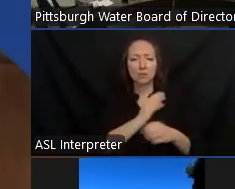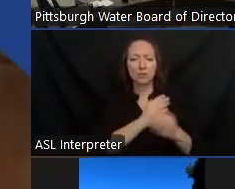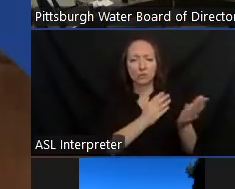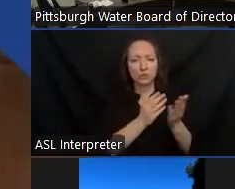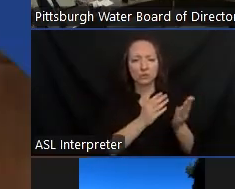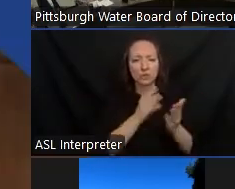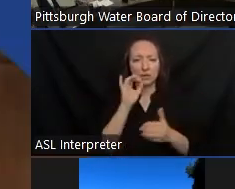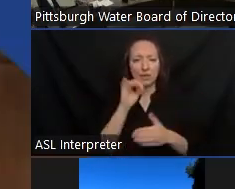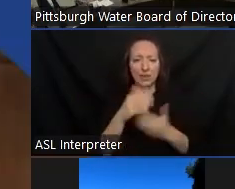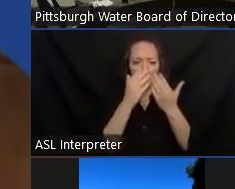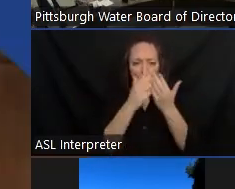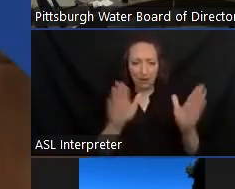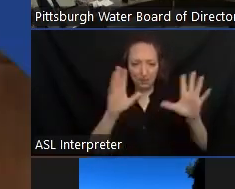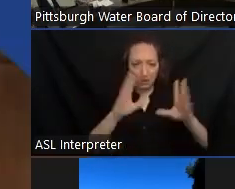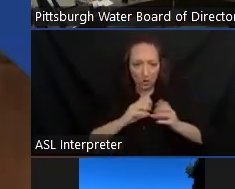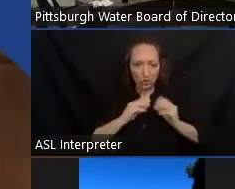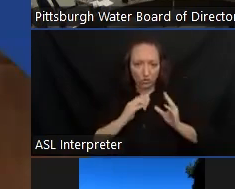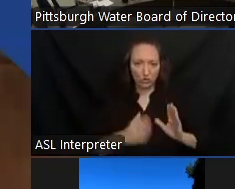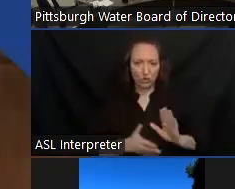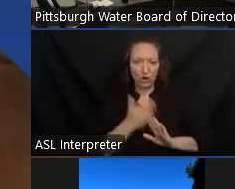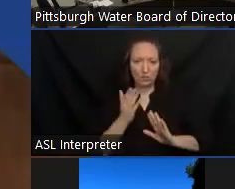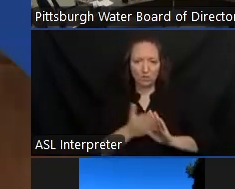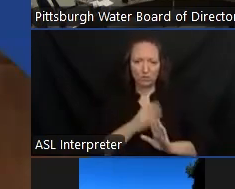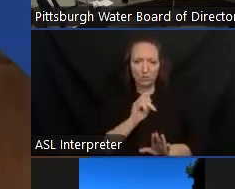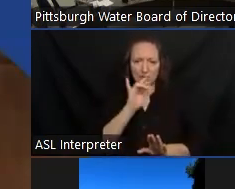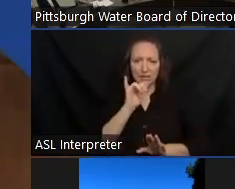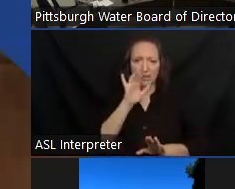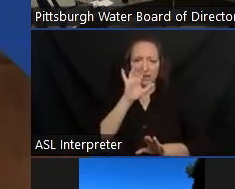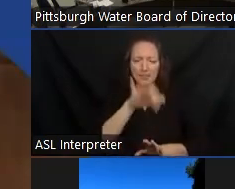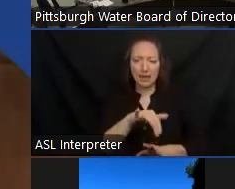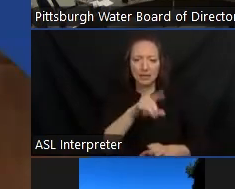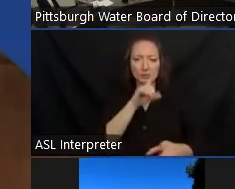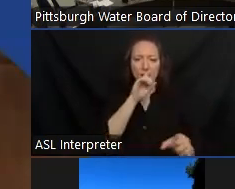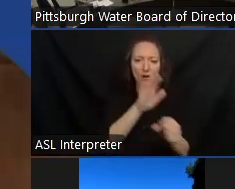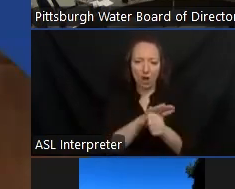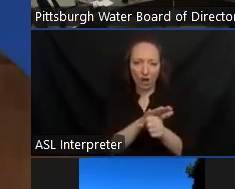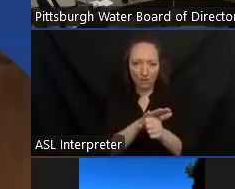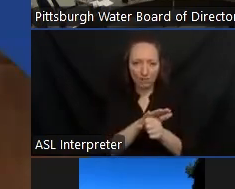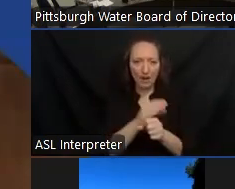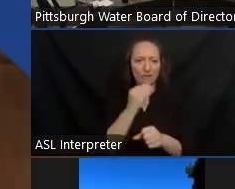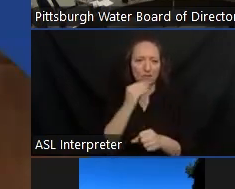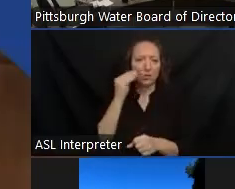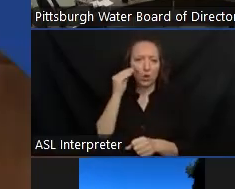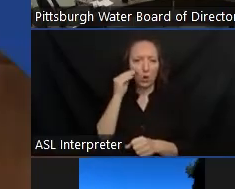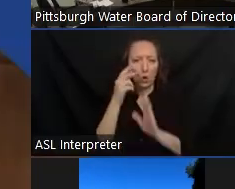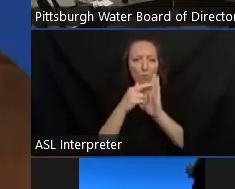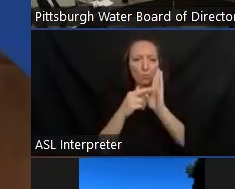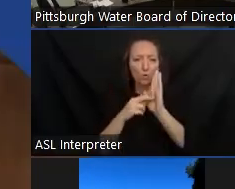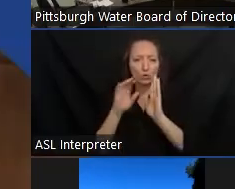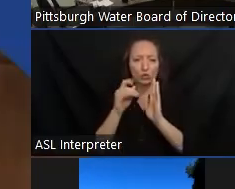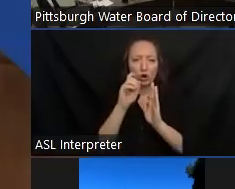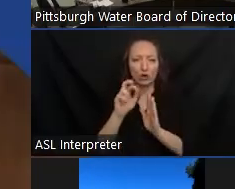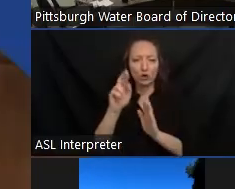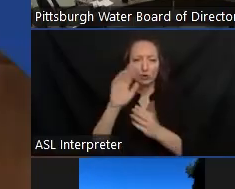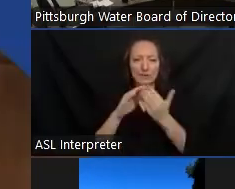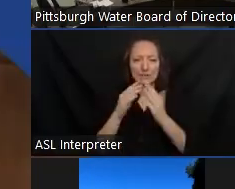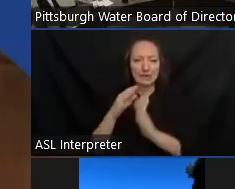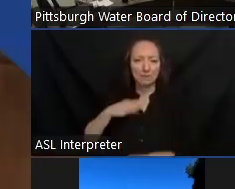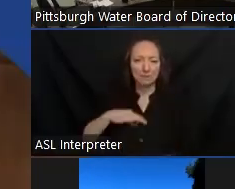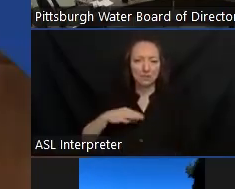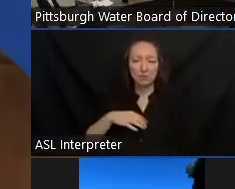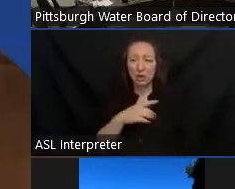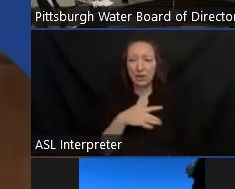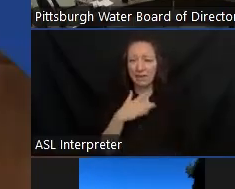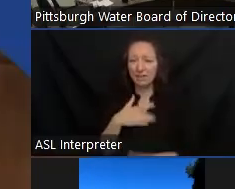the utility has been codified in the home rule charter of the city of Pittsburgh. That was something he felt very strongly about and wasn't necessarily